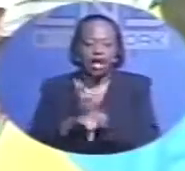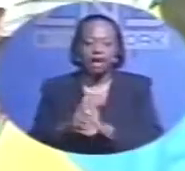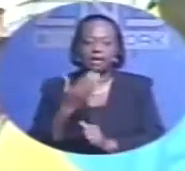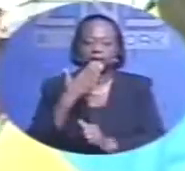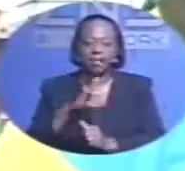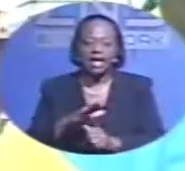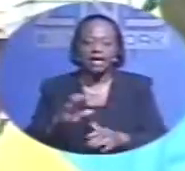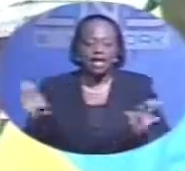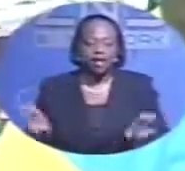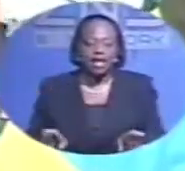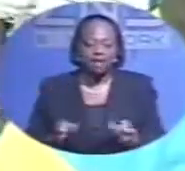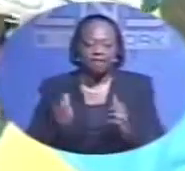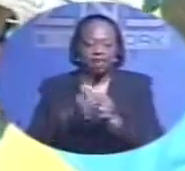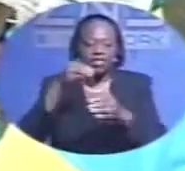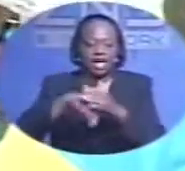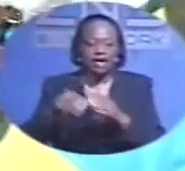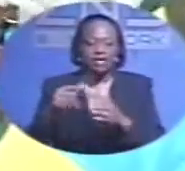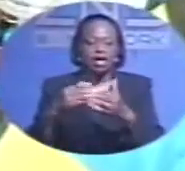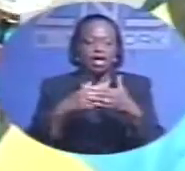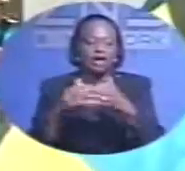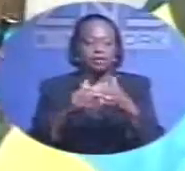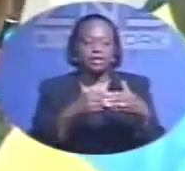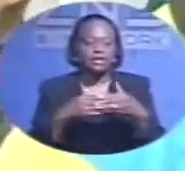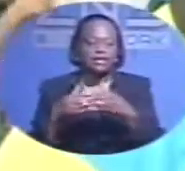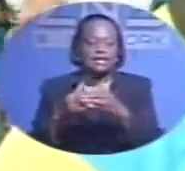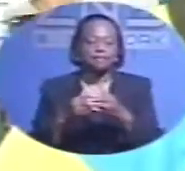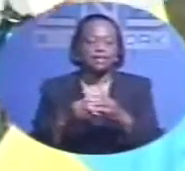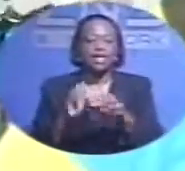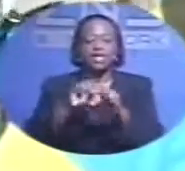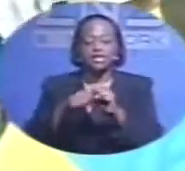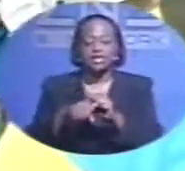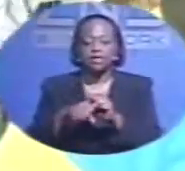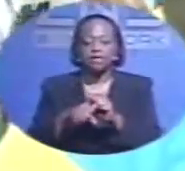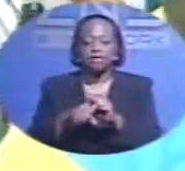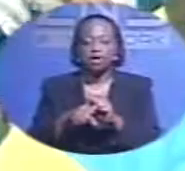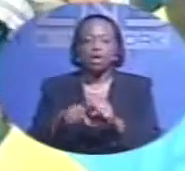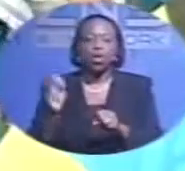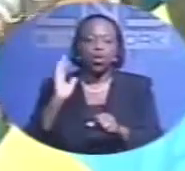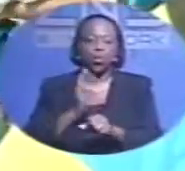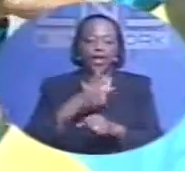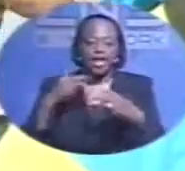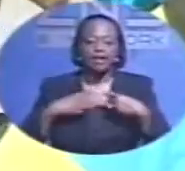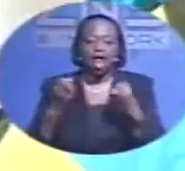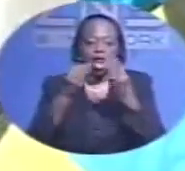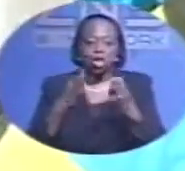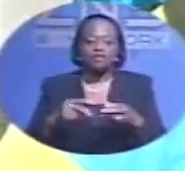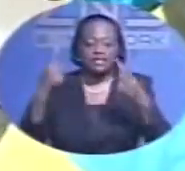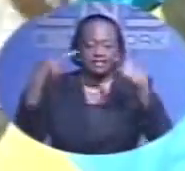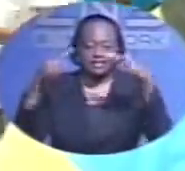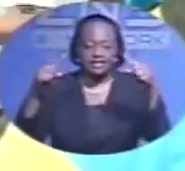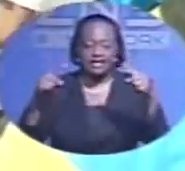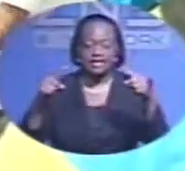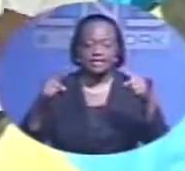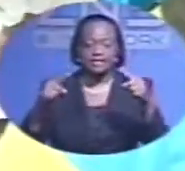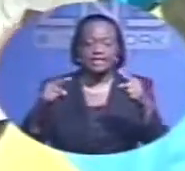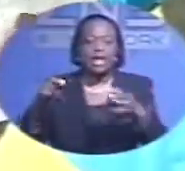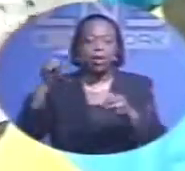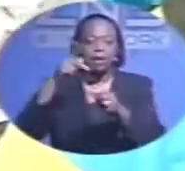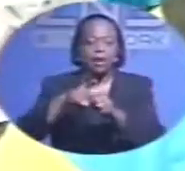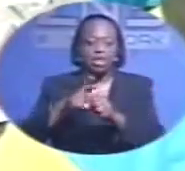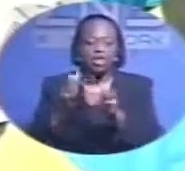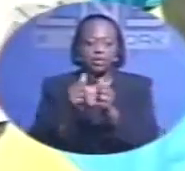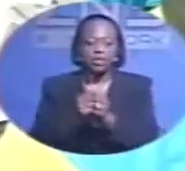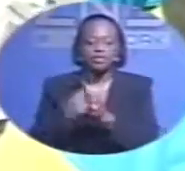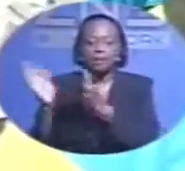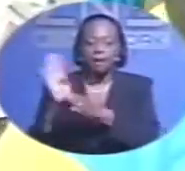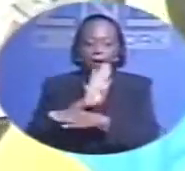behavior within that community. And so far we've received much success, as well as we're partnershiping with